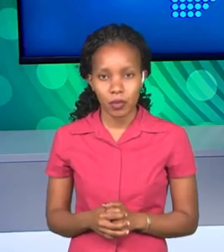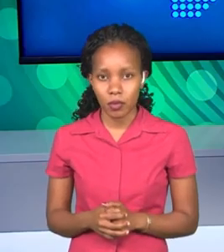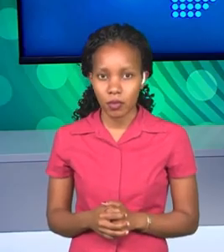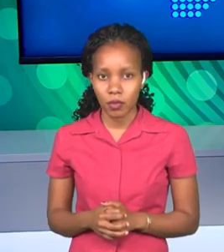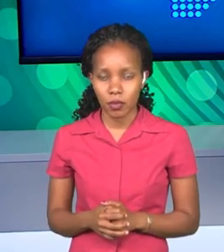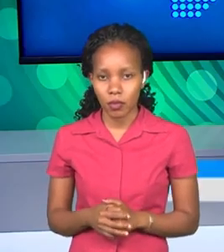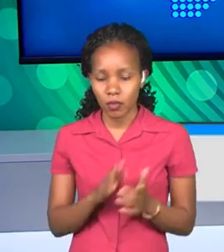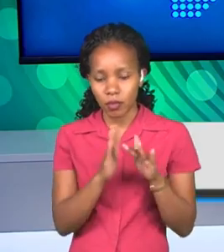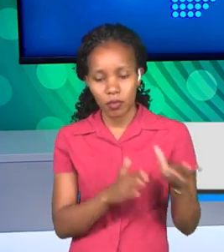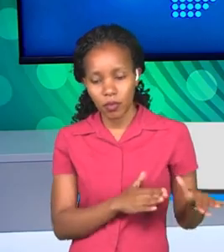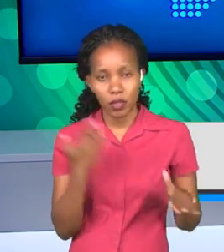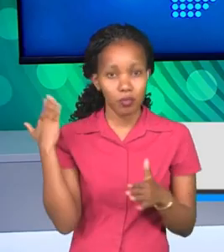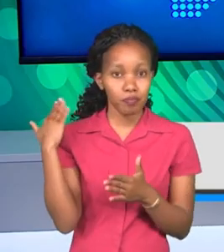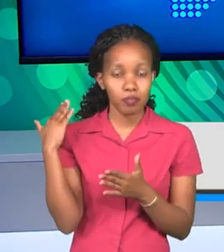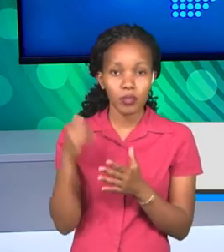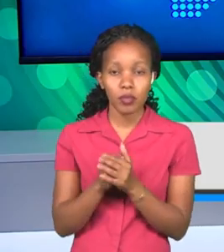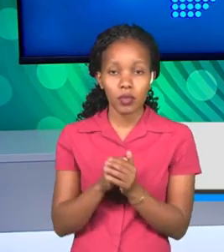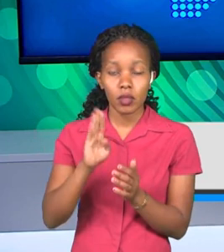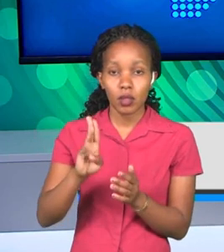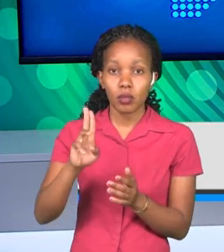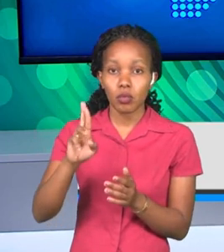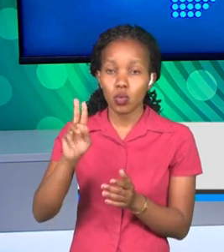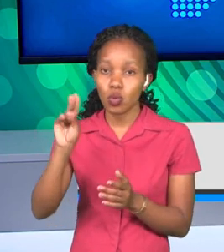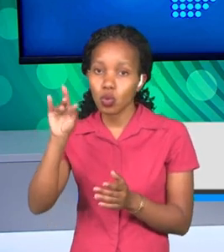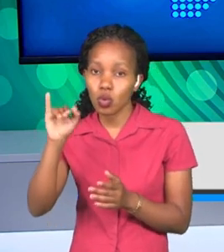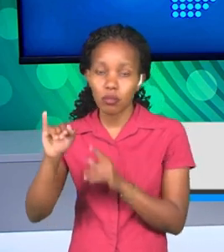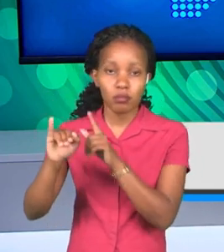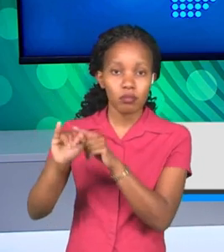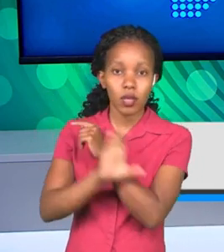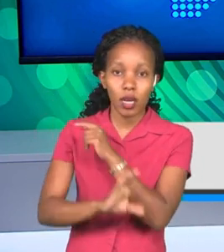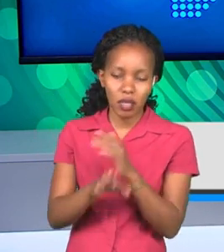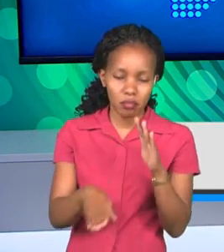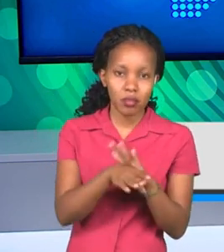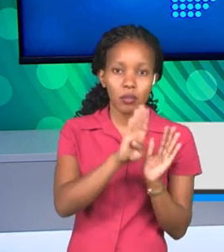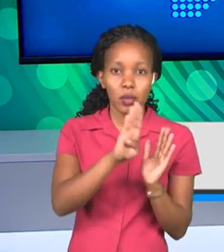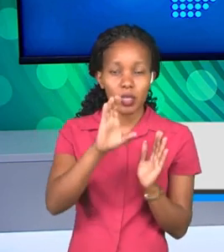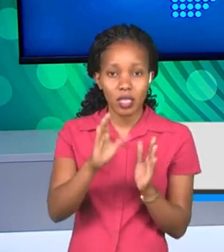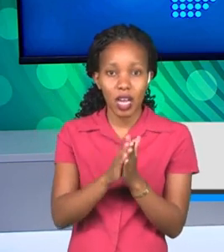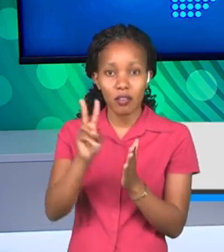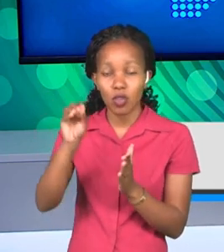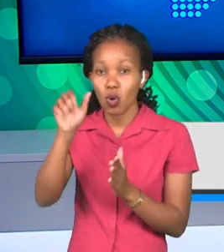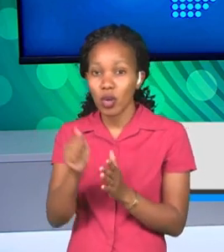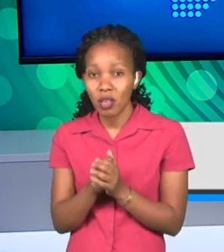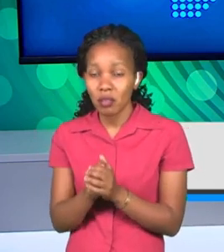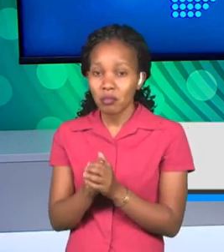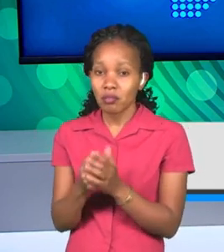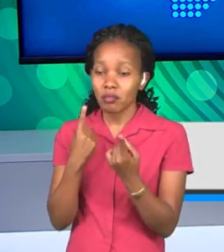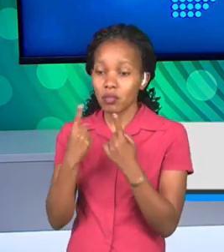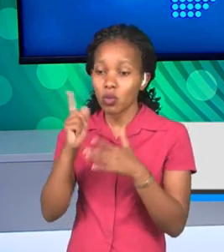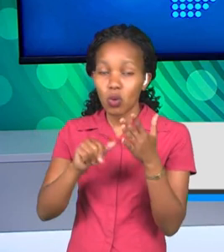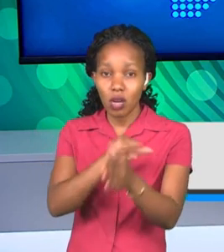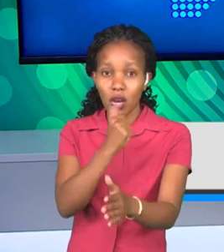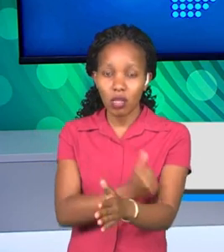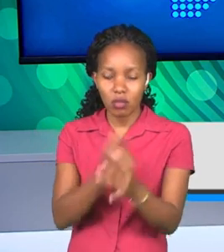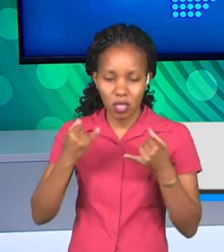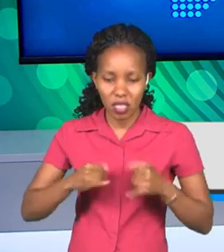In the past few weeks, Burundi has been in the news after the country banned the BBC and the VOA. Critics say that the authorities are